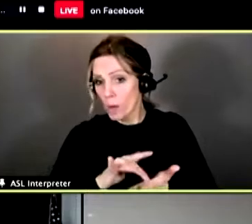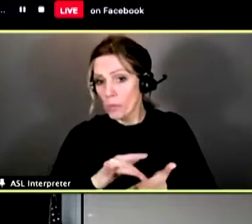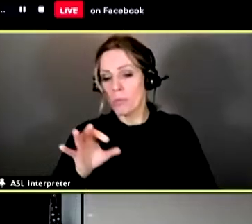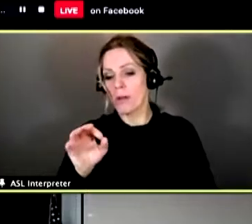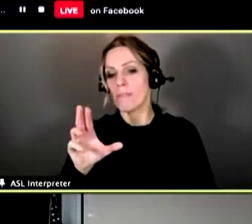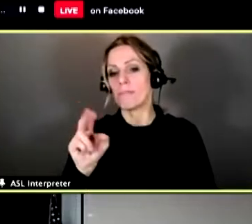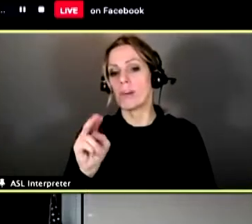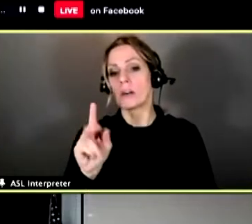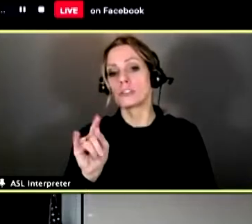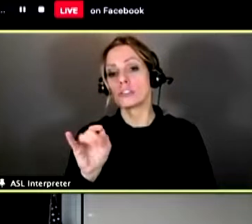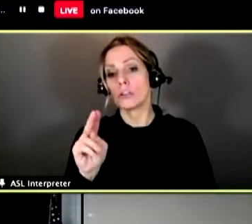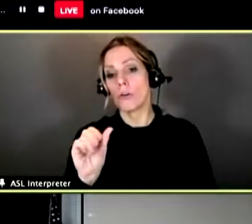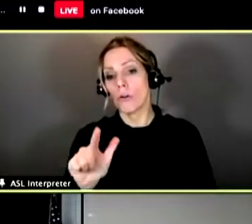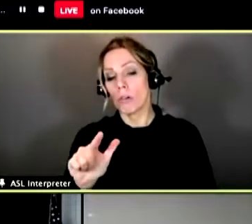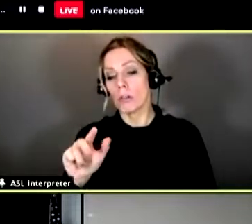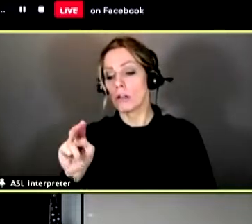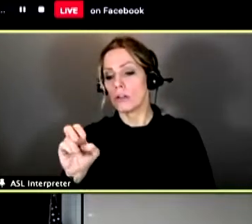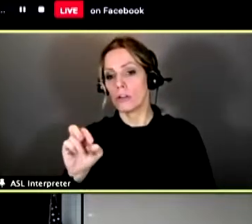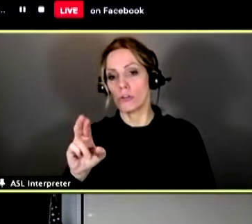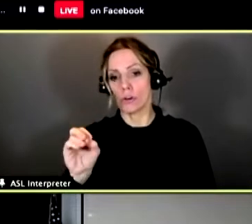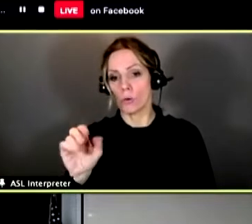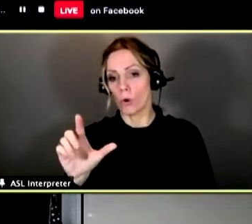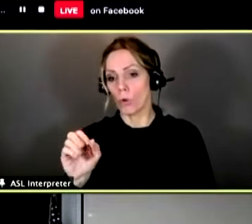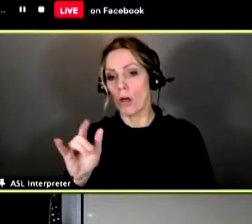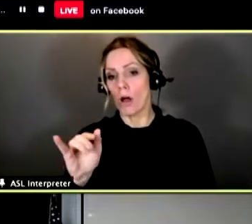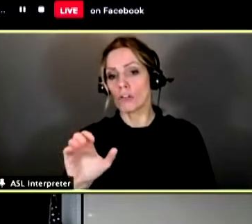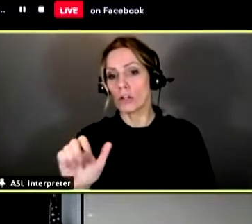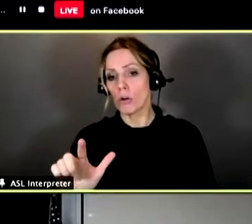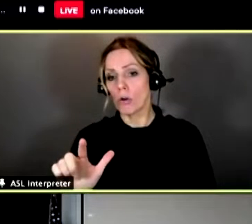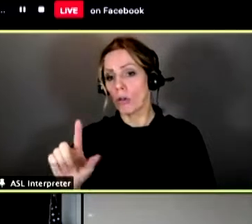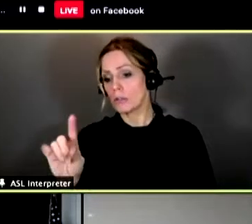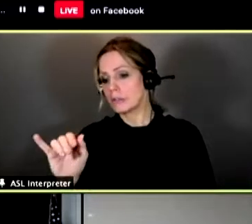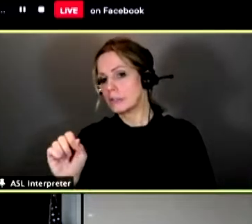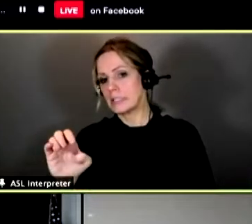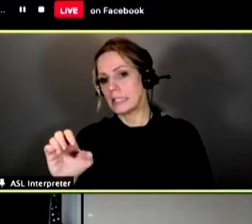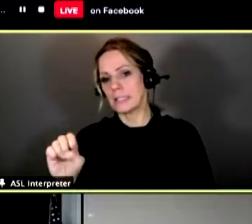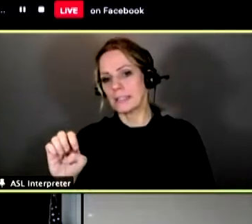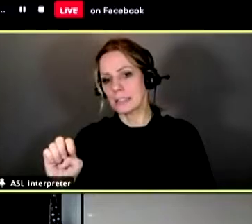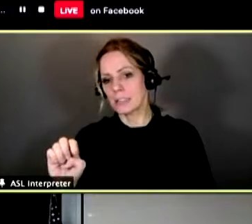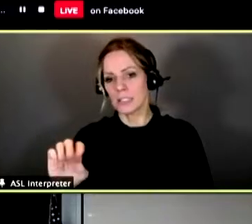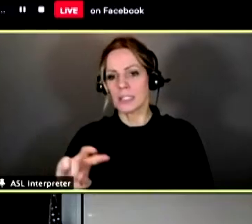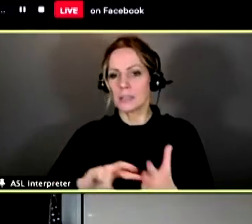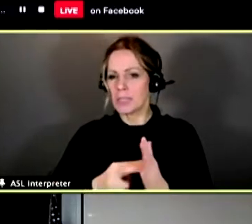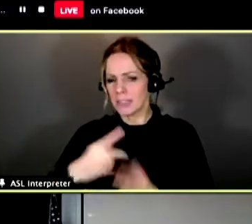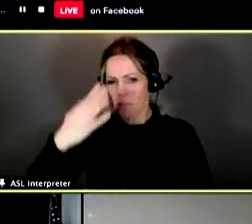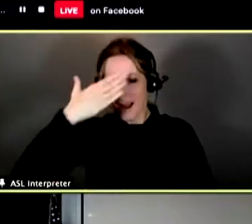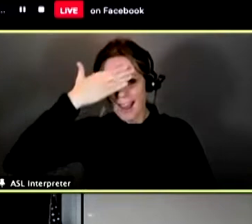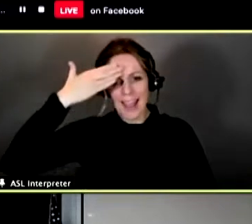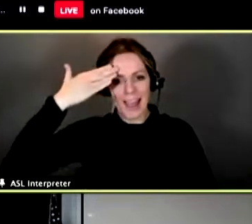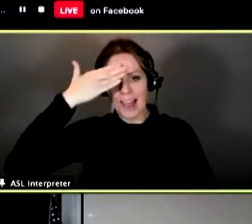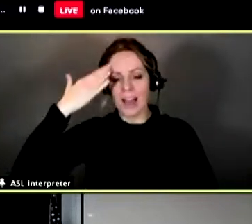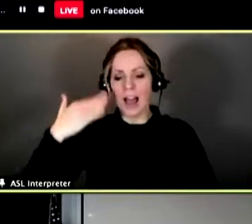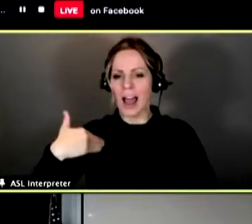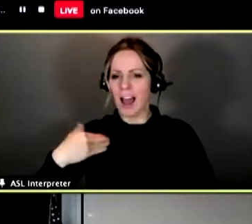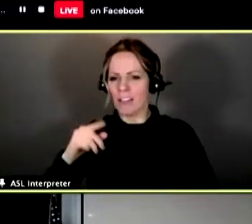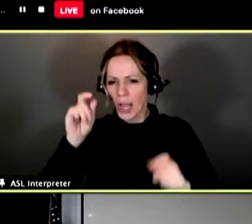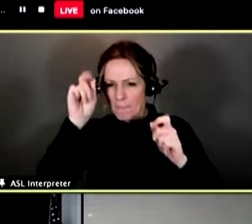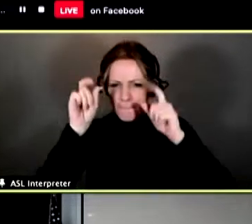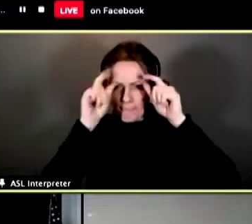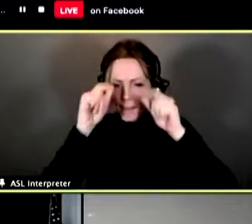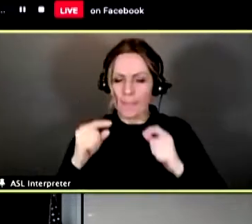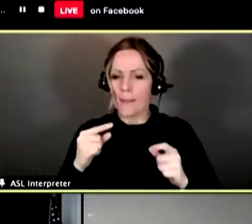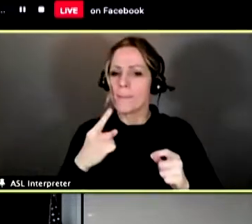means when my blood pressure goes up, I have tiny blood vessels popping in my head. It's actually causing me, it's like you have symptoms